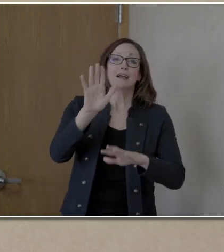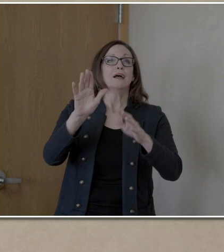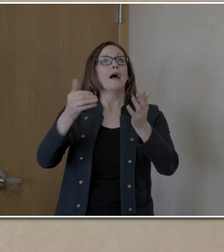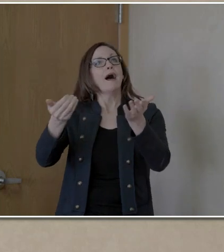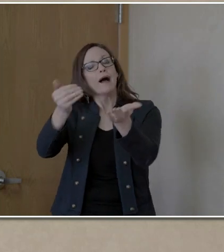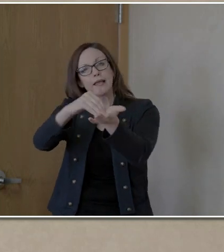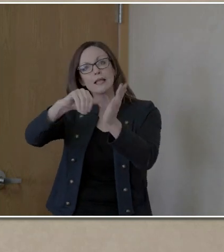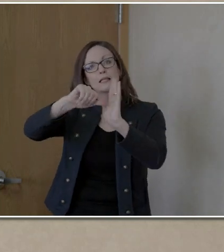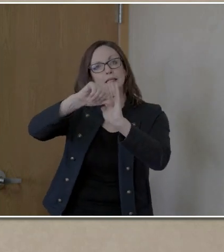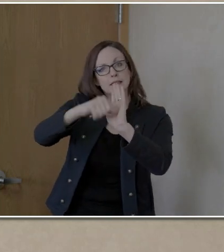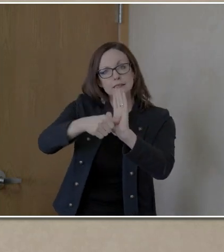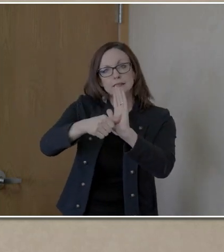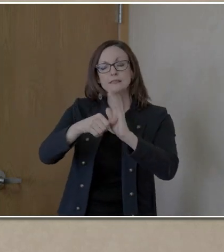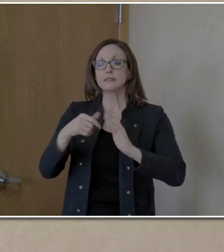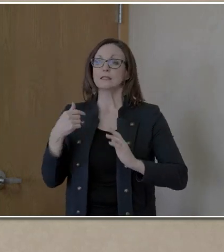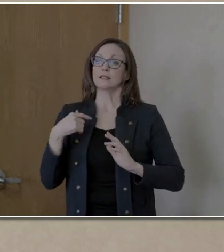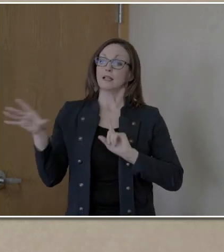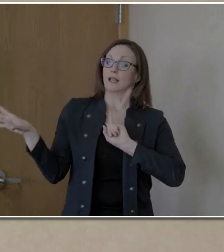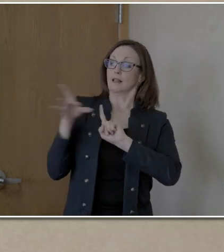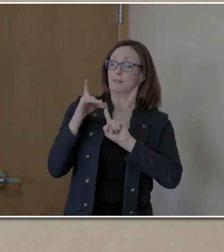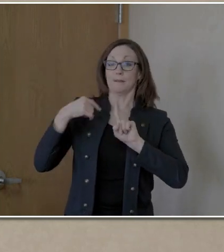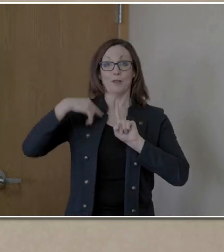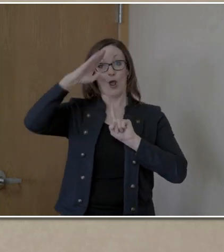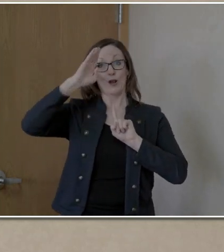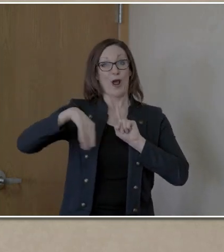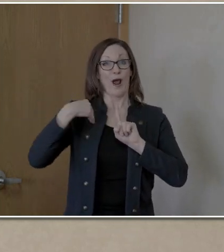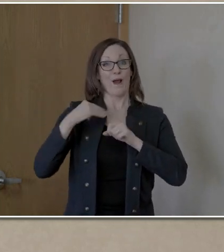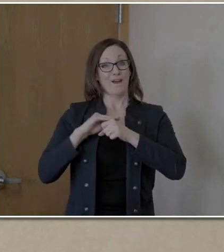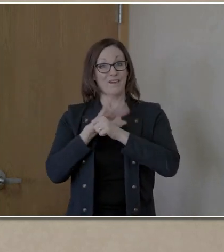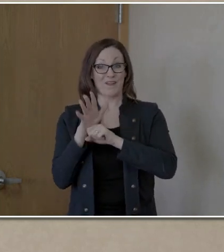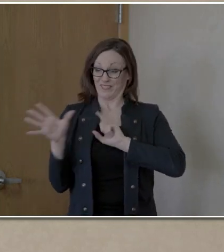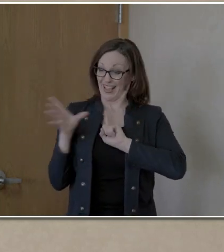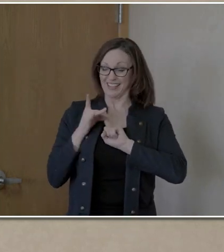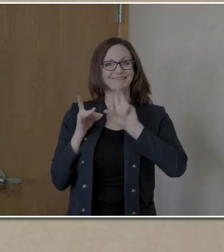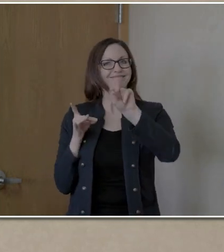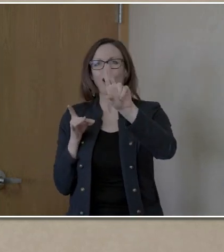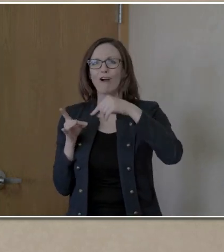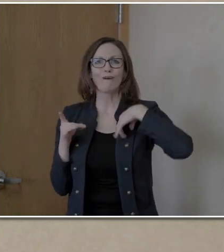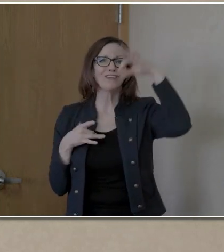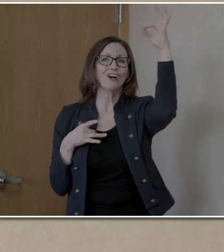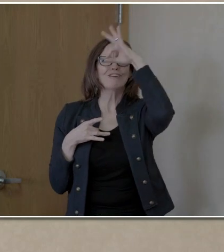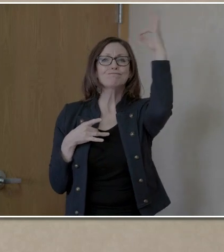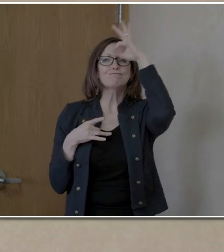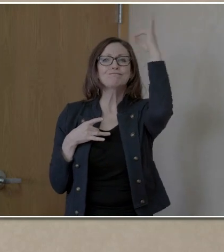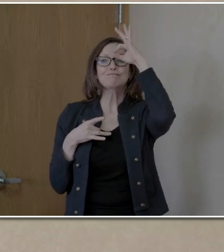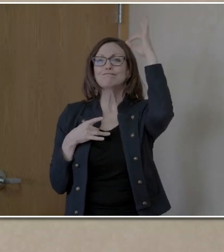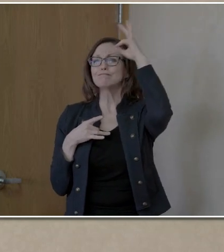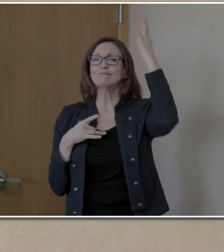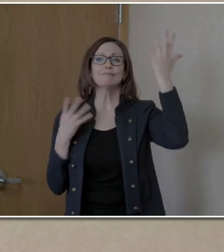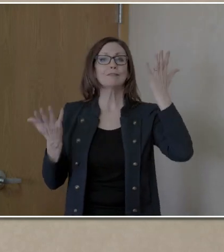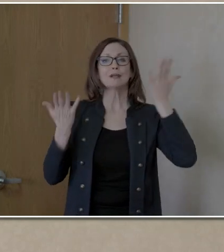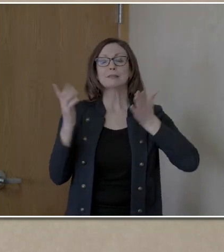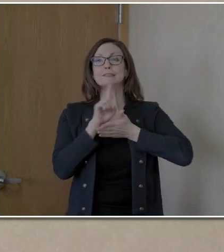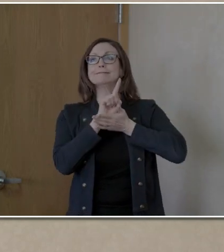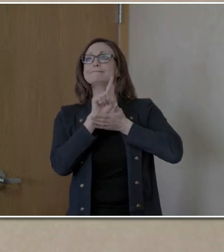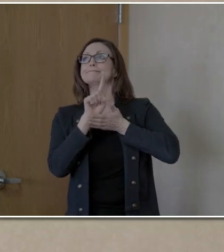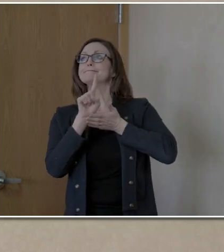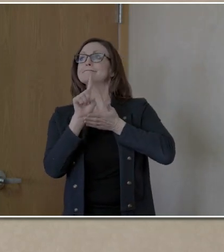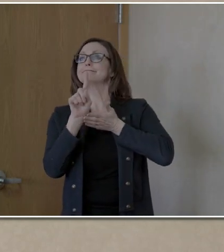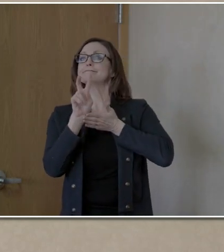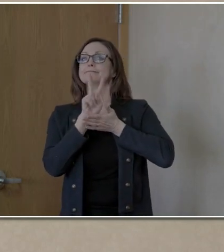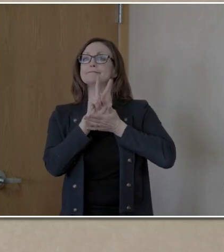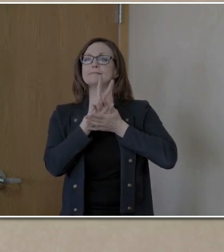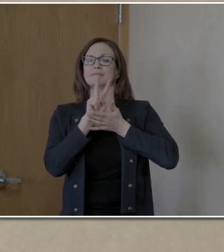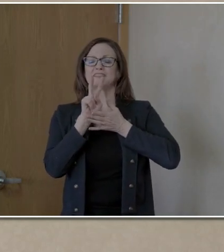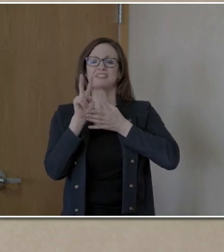of positive illness that also might have been people who voted in person or worked at the